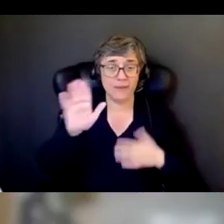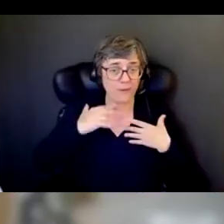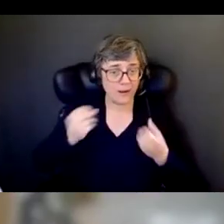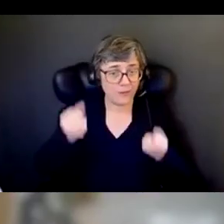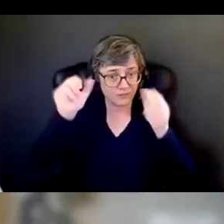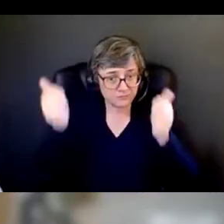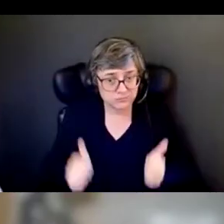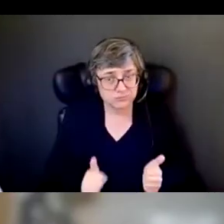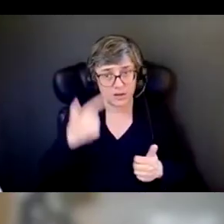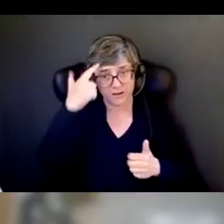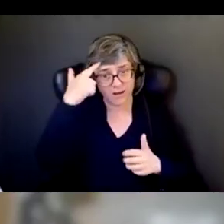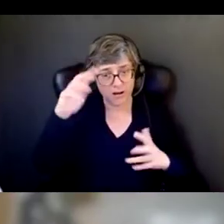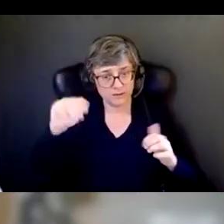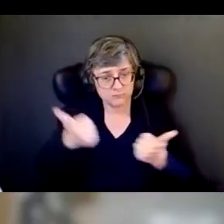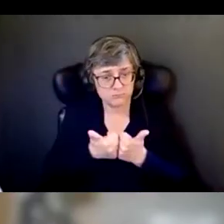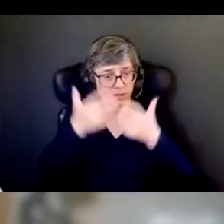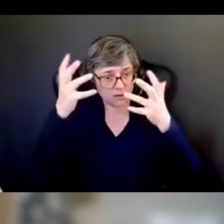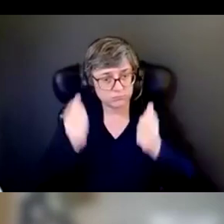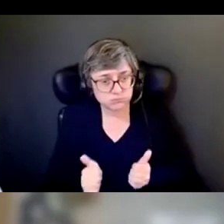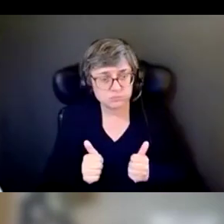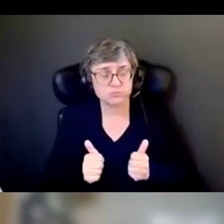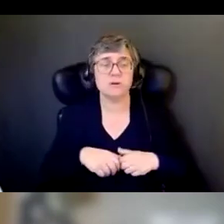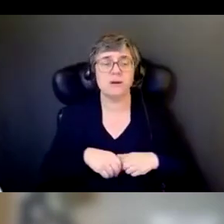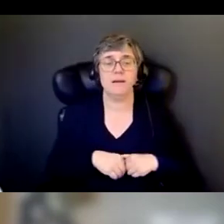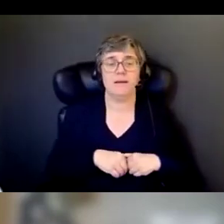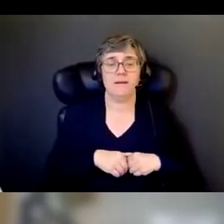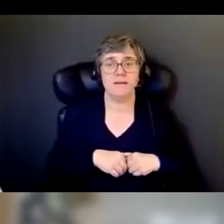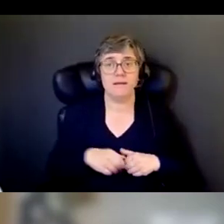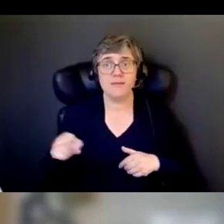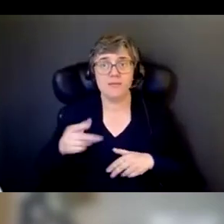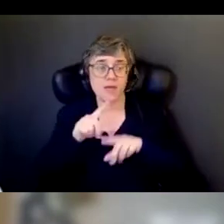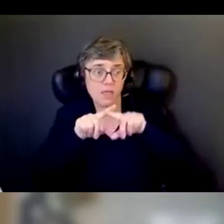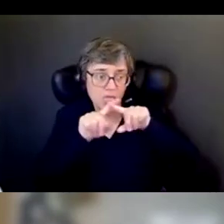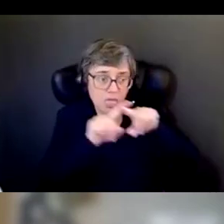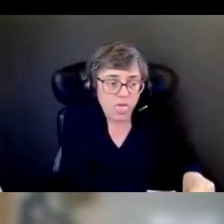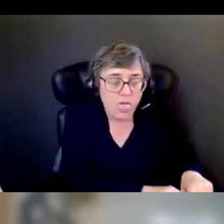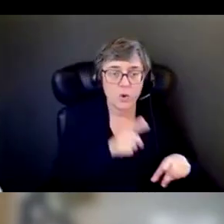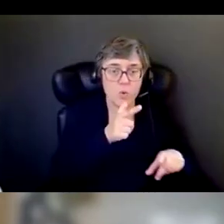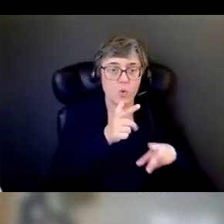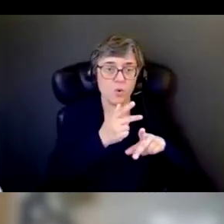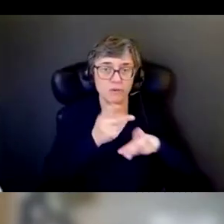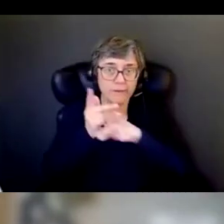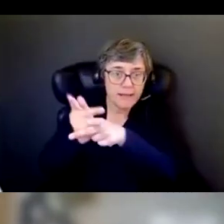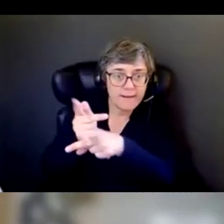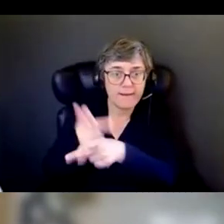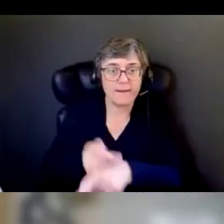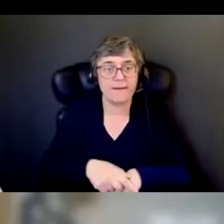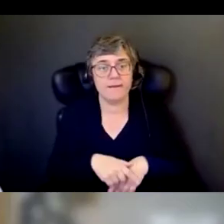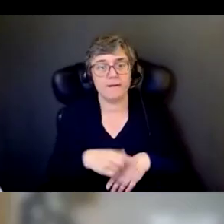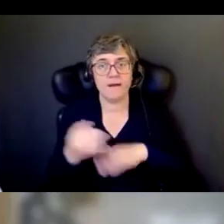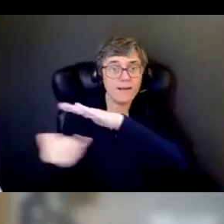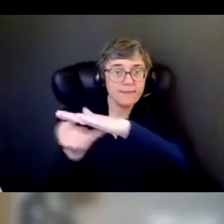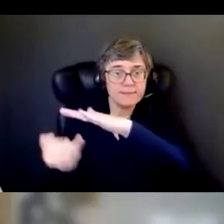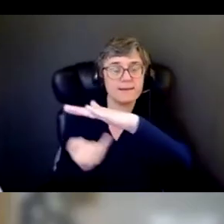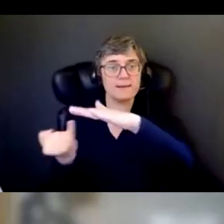vulnerabilities. In many cases, the person causing the harm may be the primary caregiver, the adult child, or someone